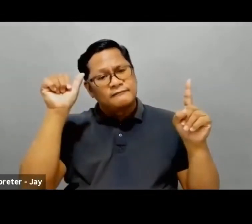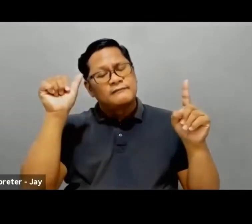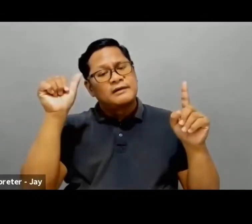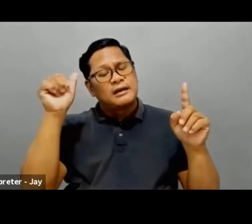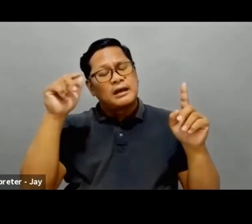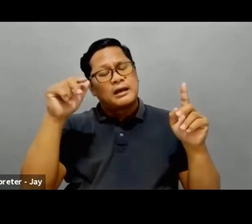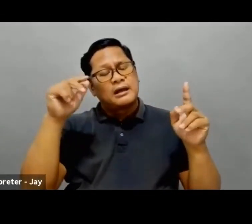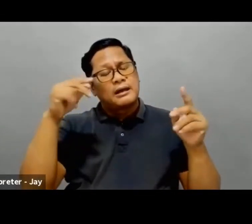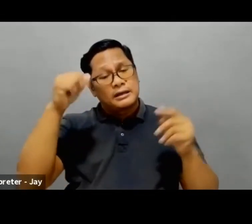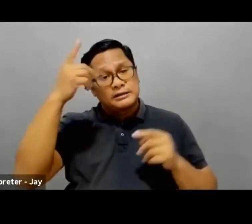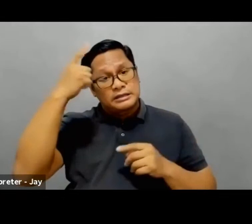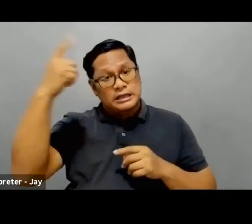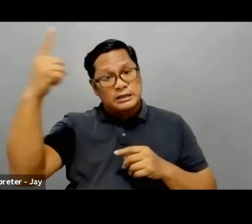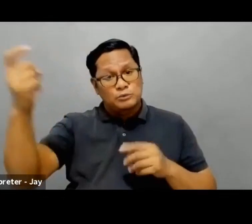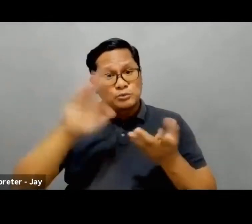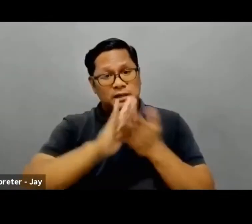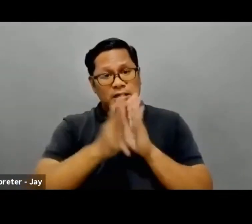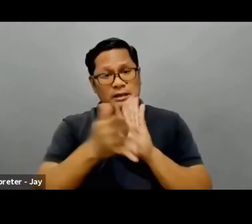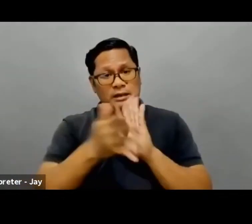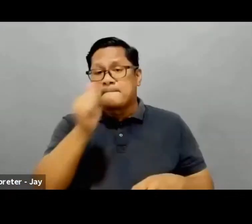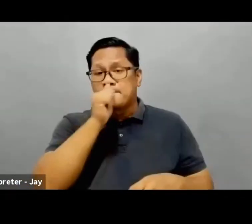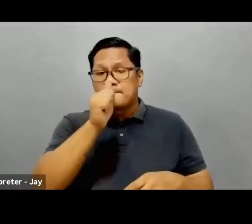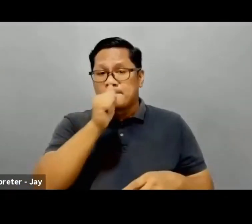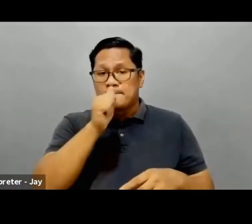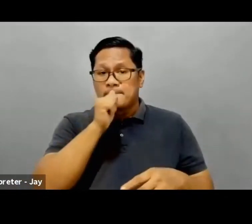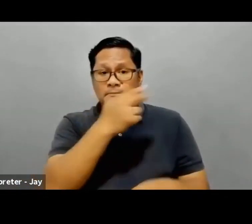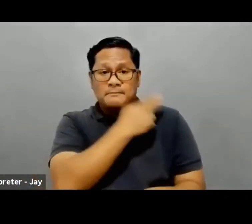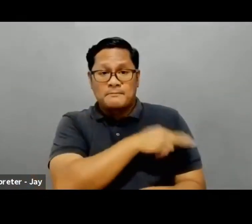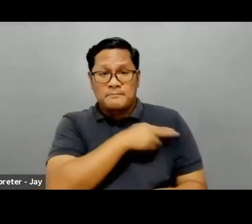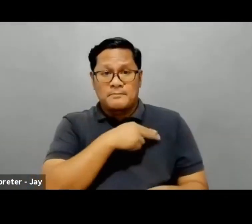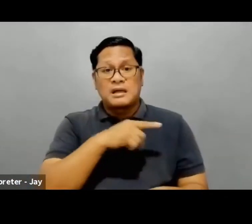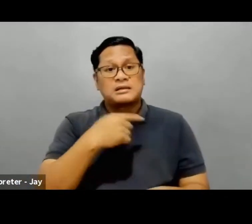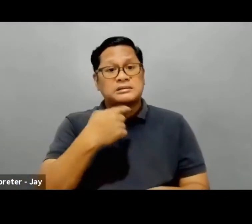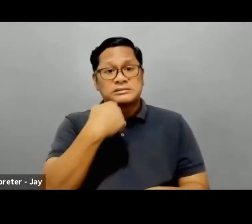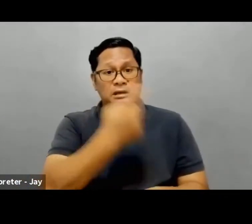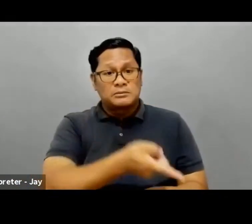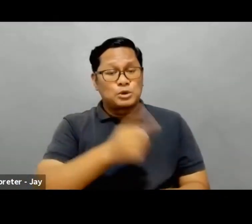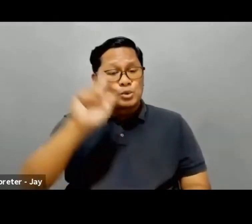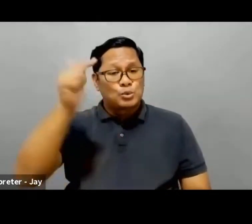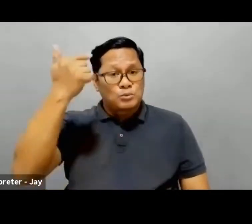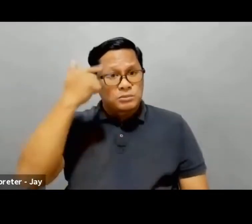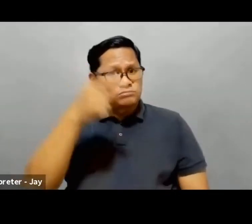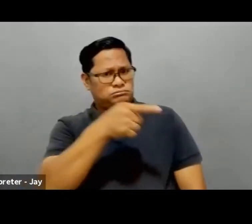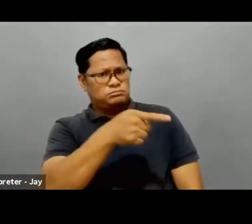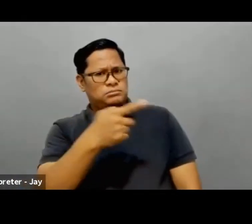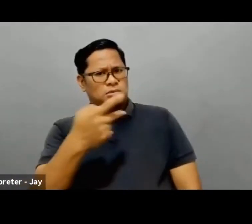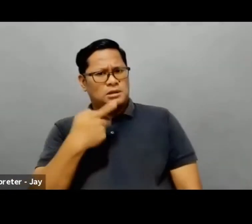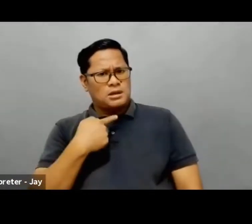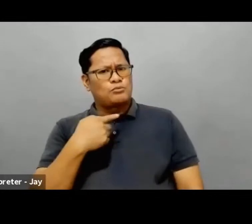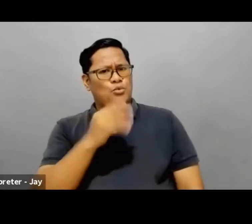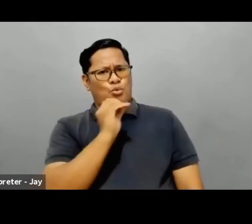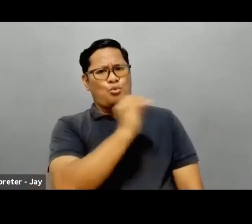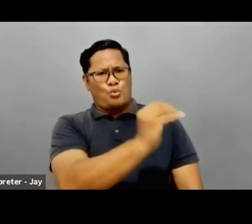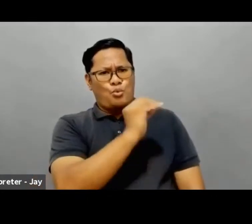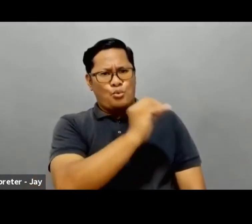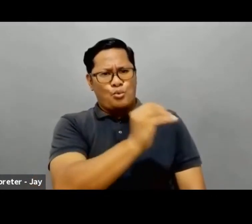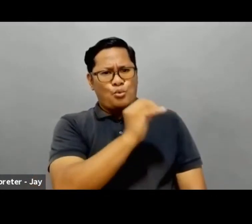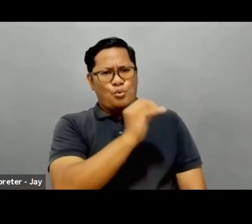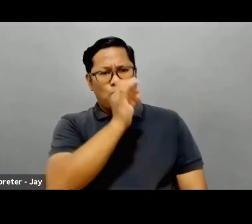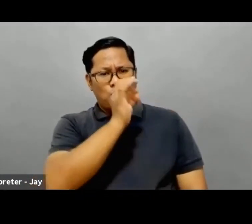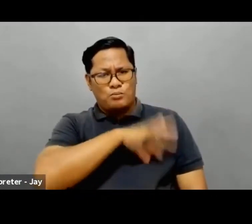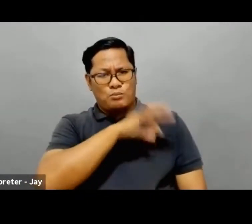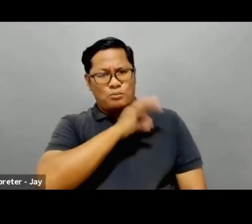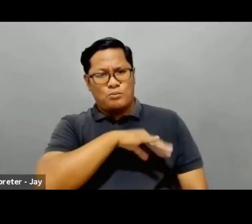private hospitals. Kasi sinabi sa kanila ng gobyerno, kumita kayo ng pera ninyo para meron